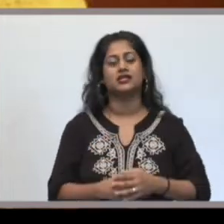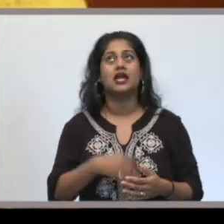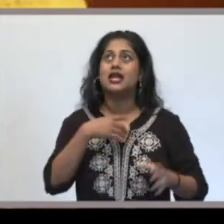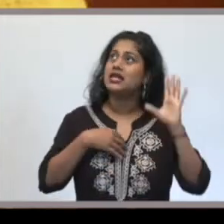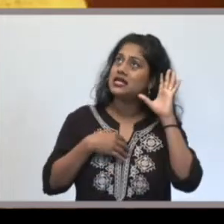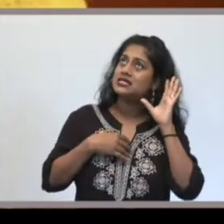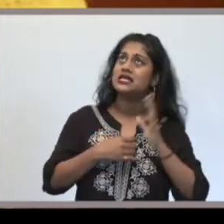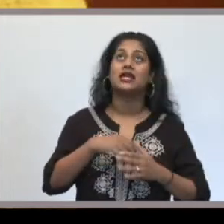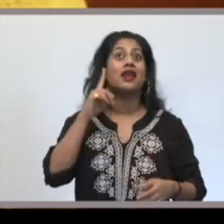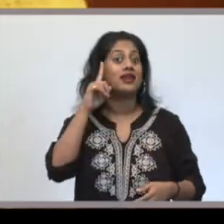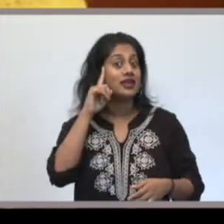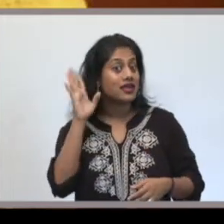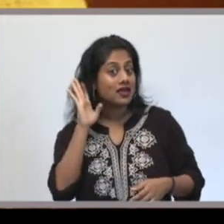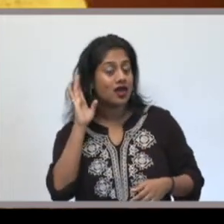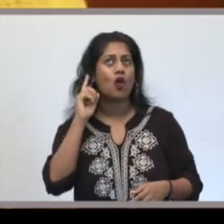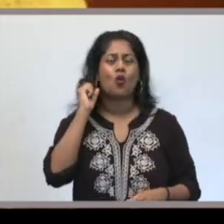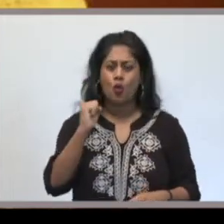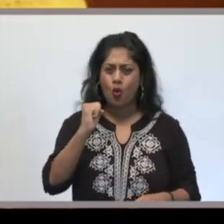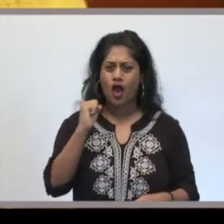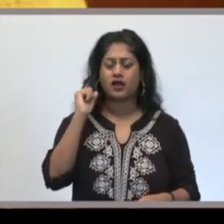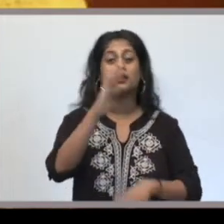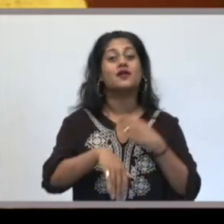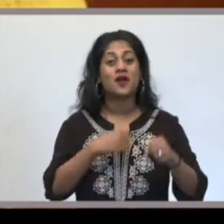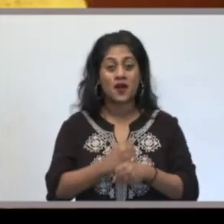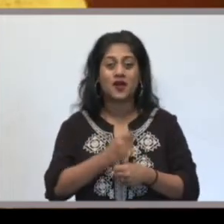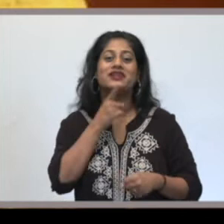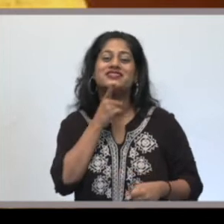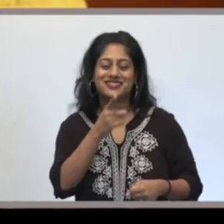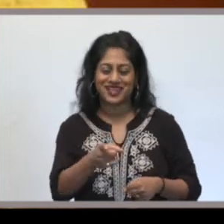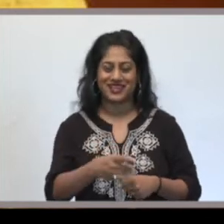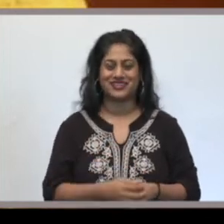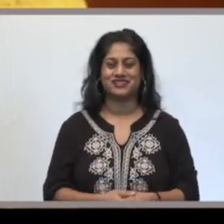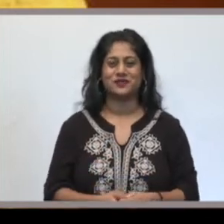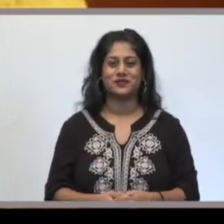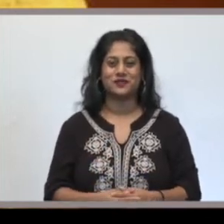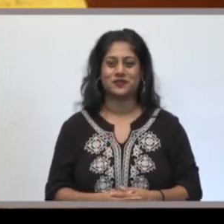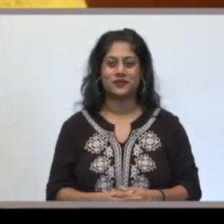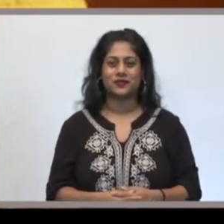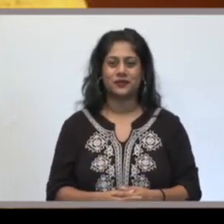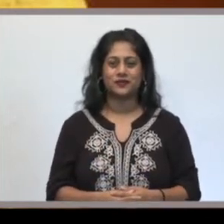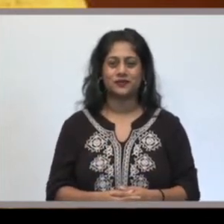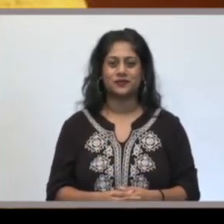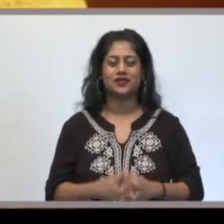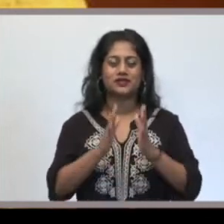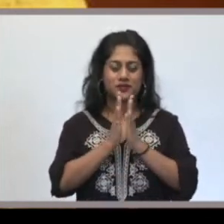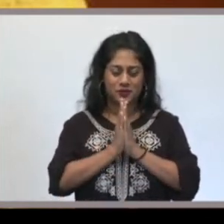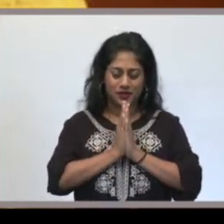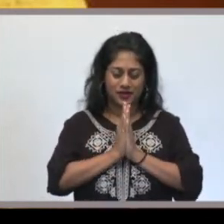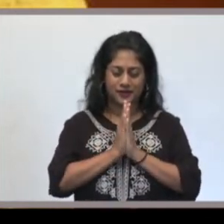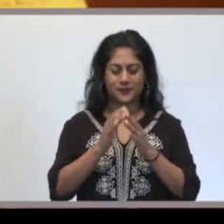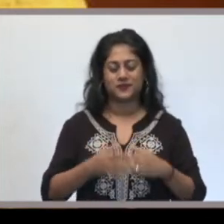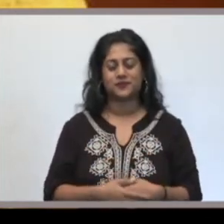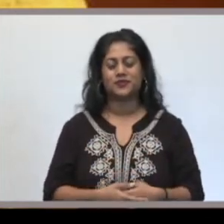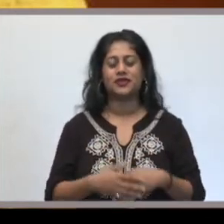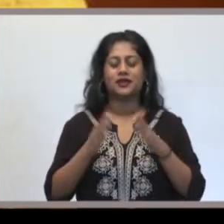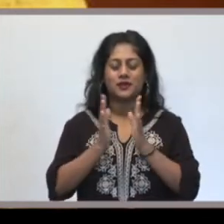obeying your call. So please make a note of that and don't miss it. Let's pray and ask God's blessing on His word for